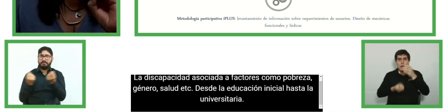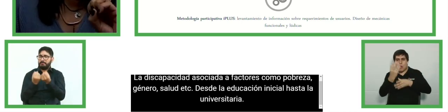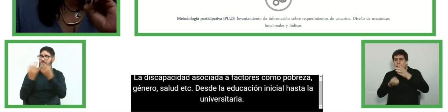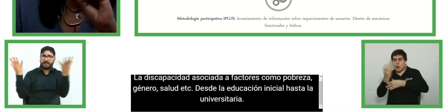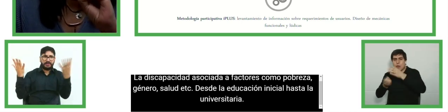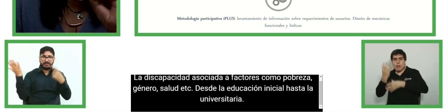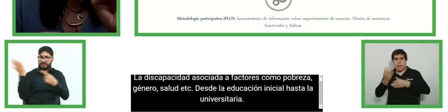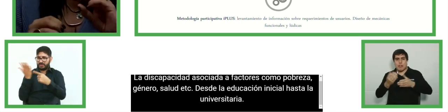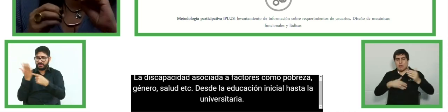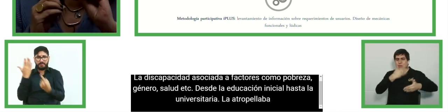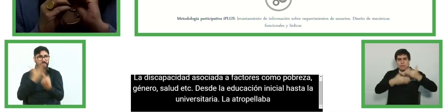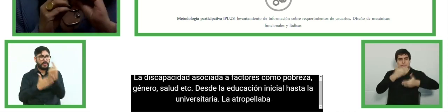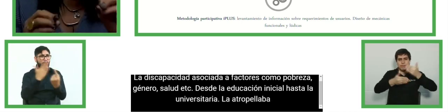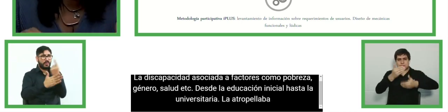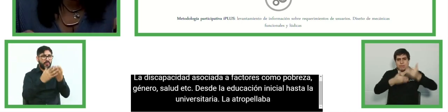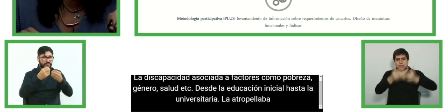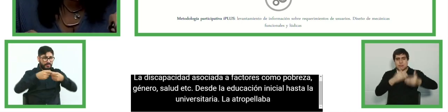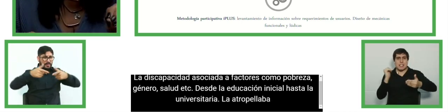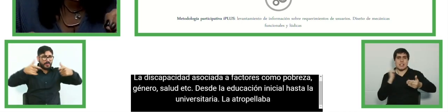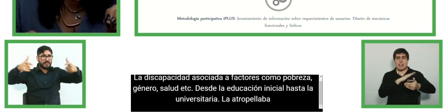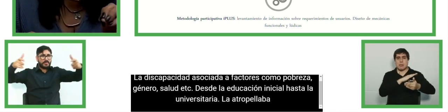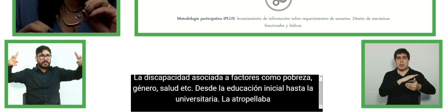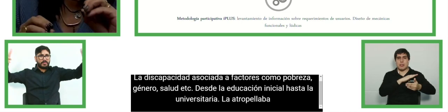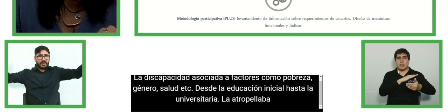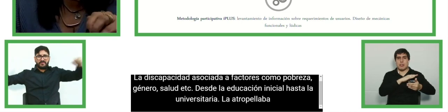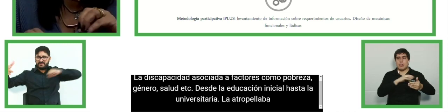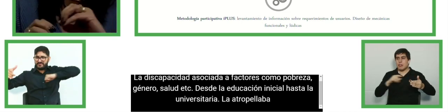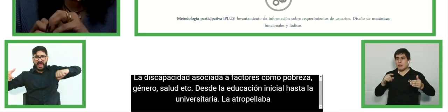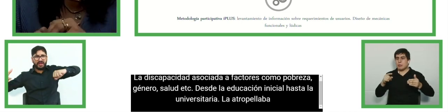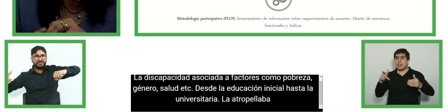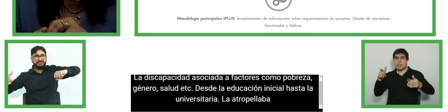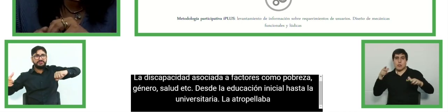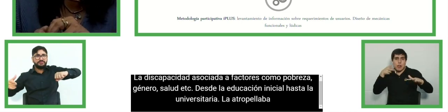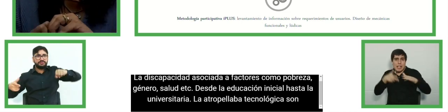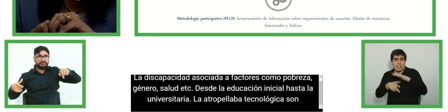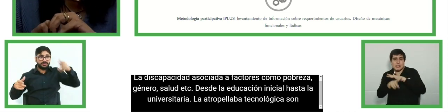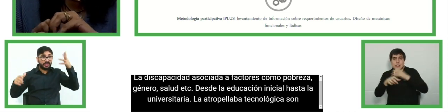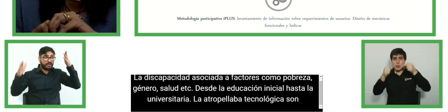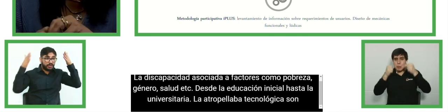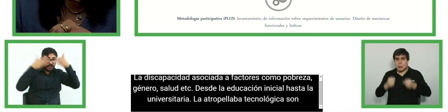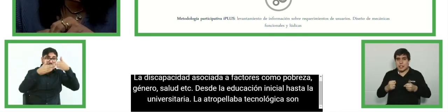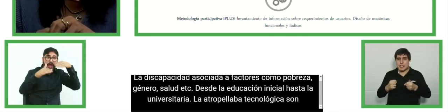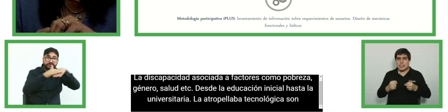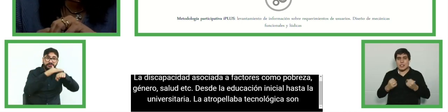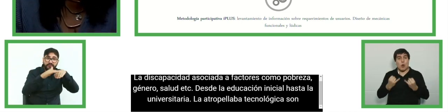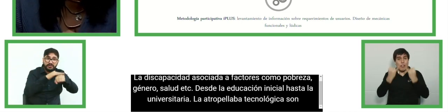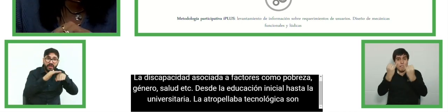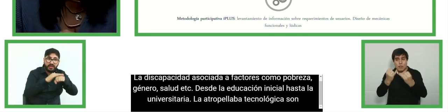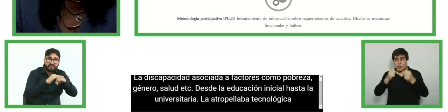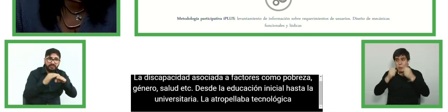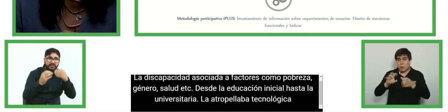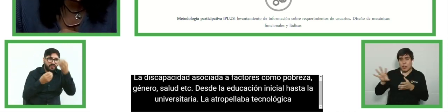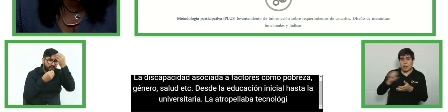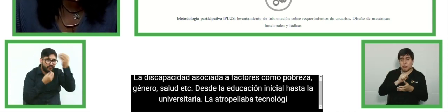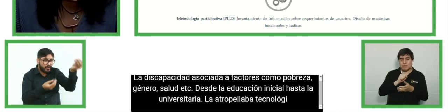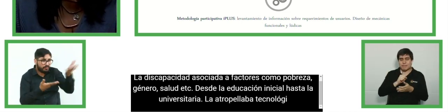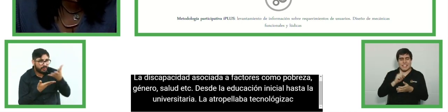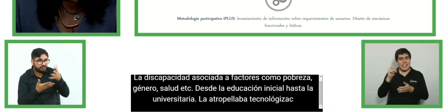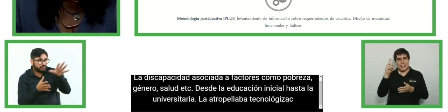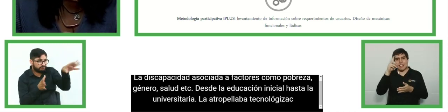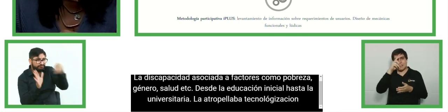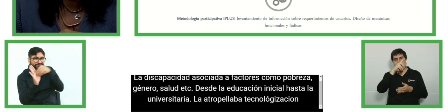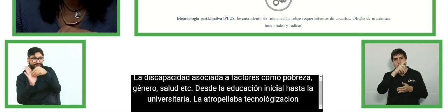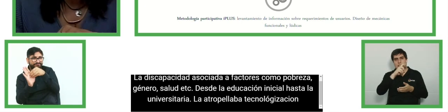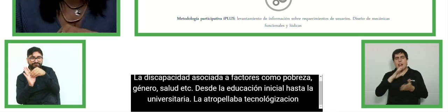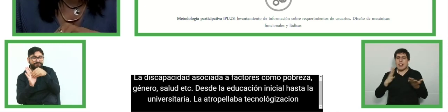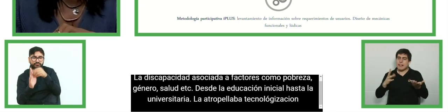for accessibility or information for these students. We need to value the effort of the educational community,